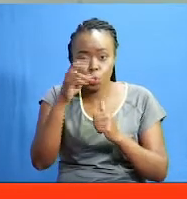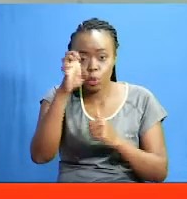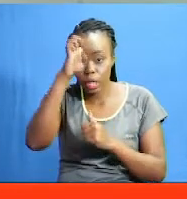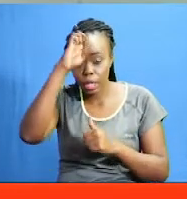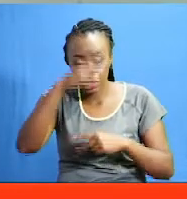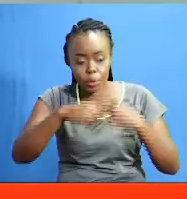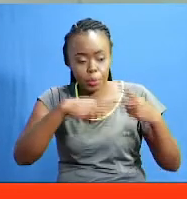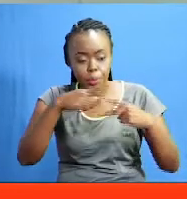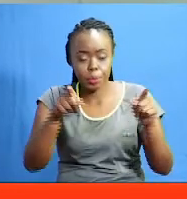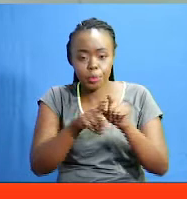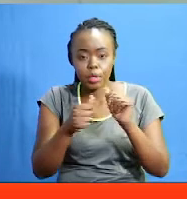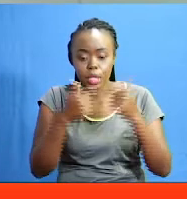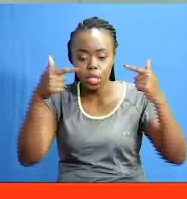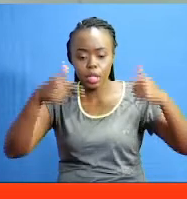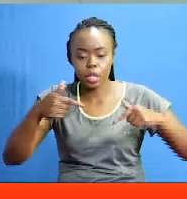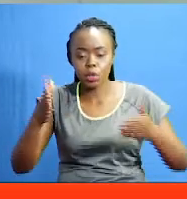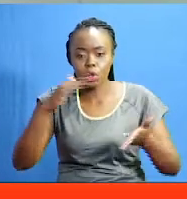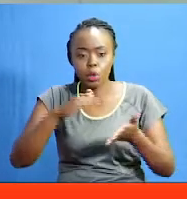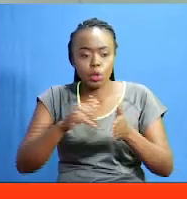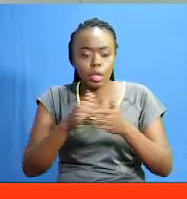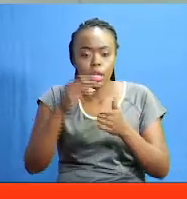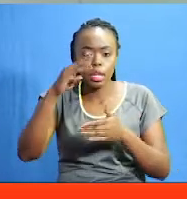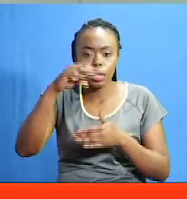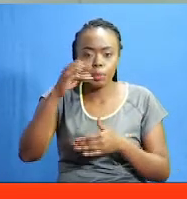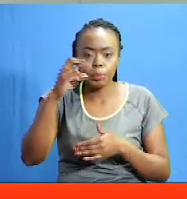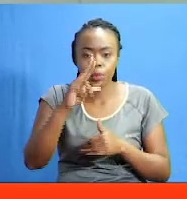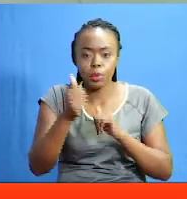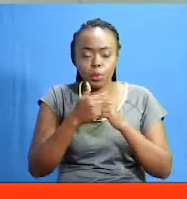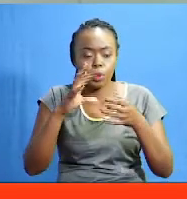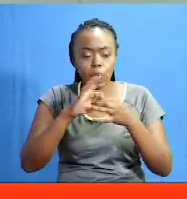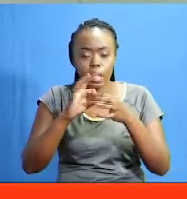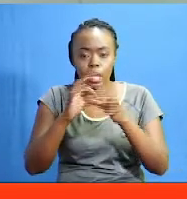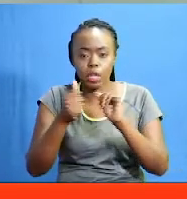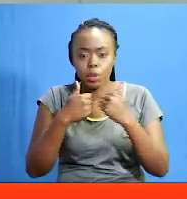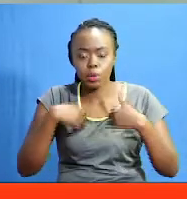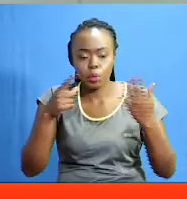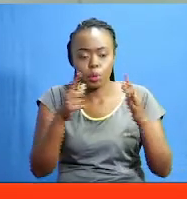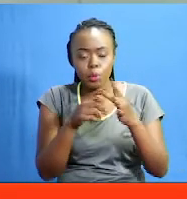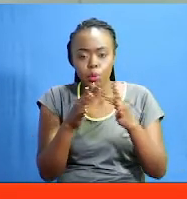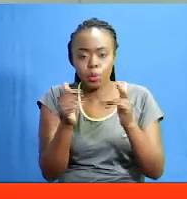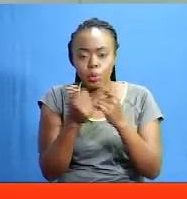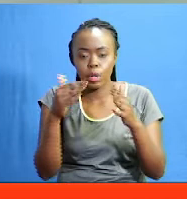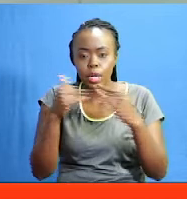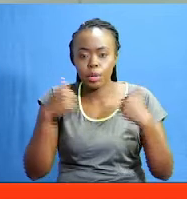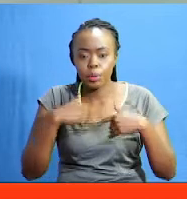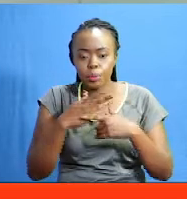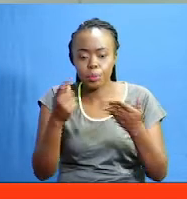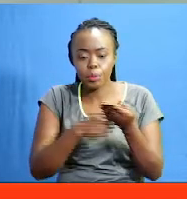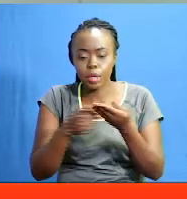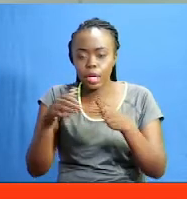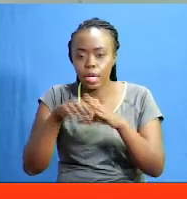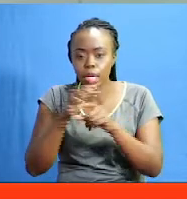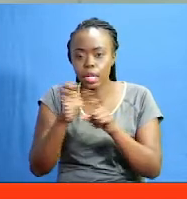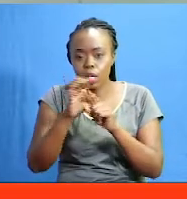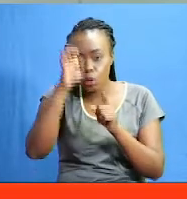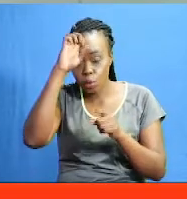aerospace engineering program. The institution today entered an MOU and technical agreement with the Omaritech initiative to facilitate